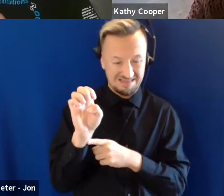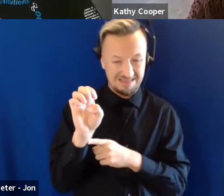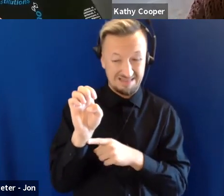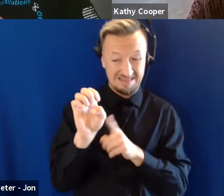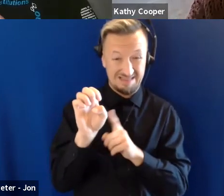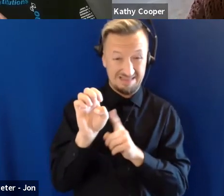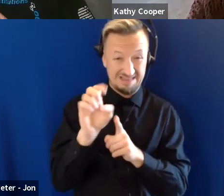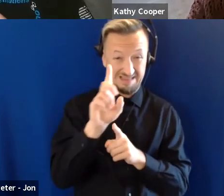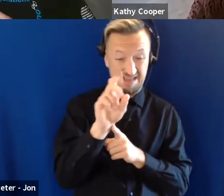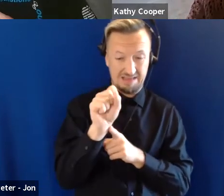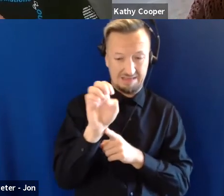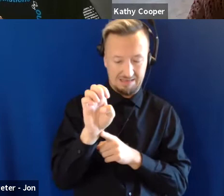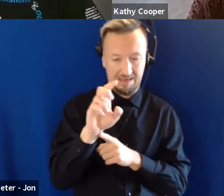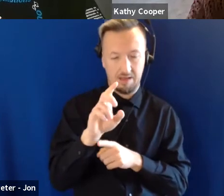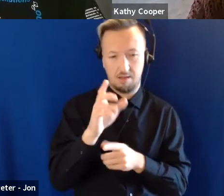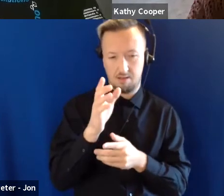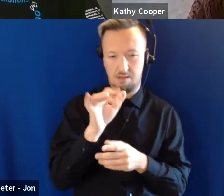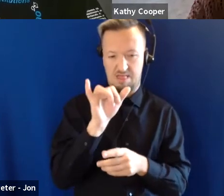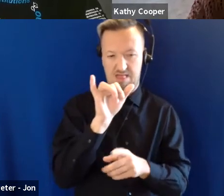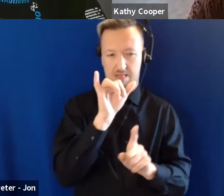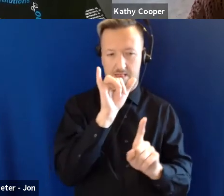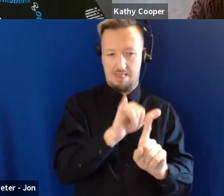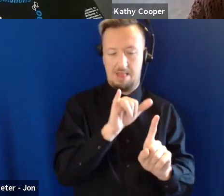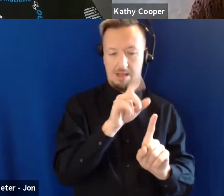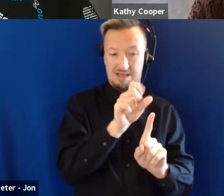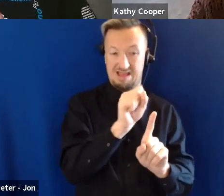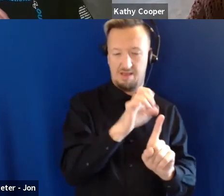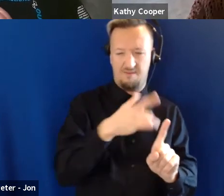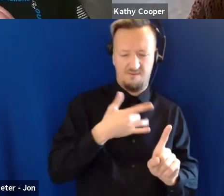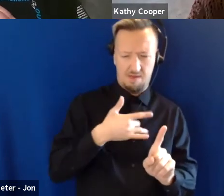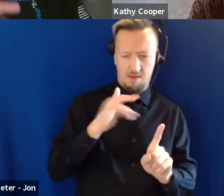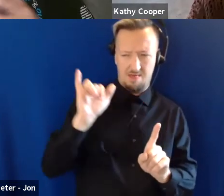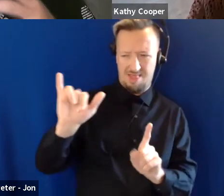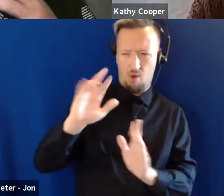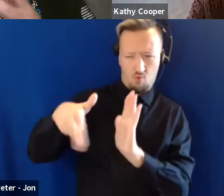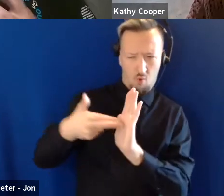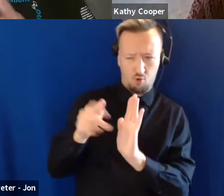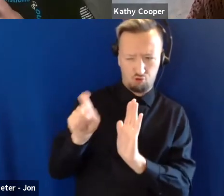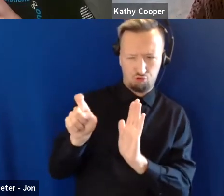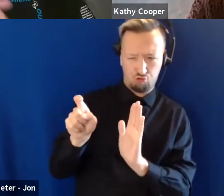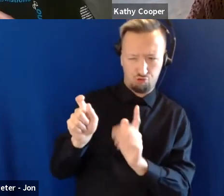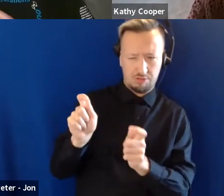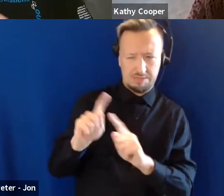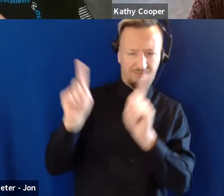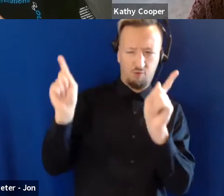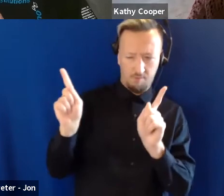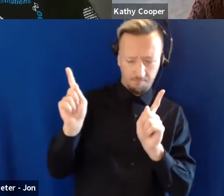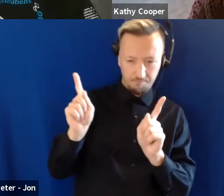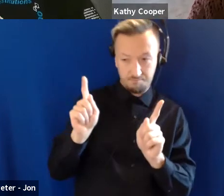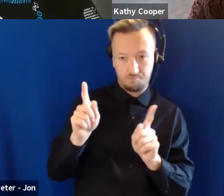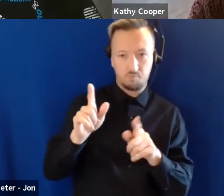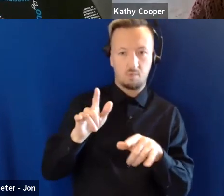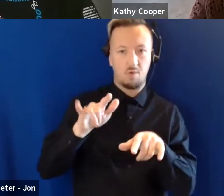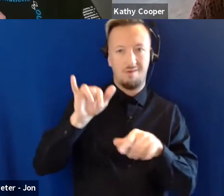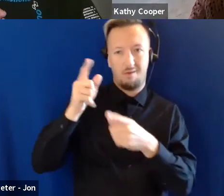in our state, felt that SILC ought to be functioning. And then this all sort of converged right around the same